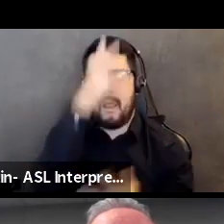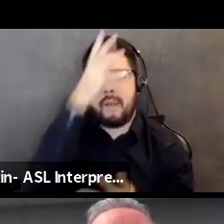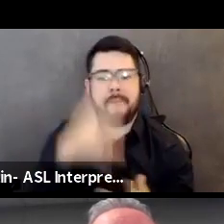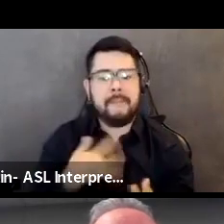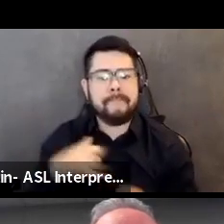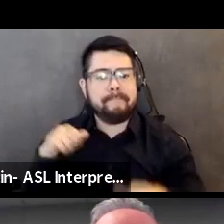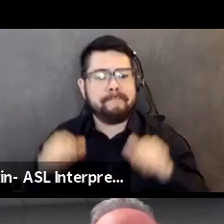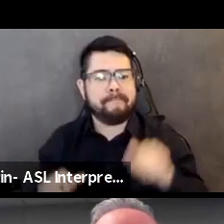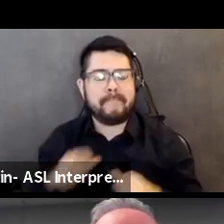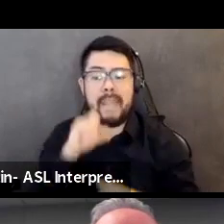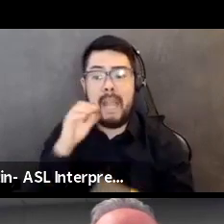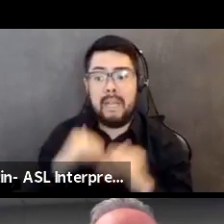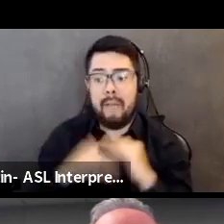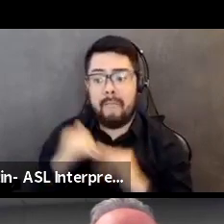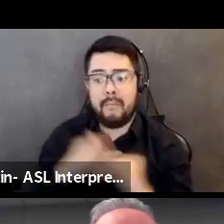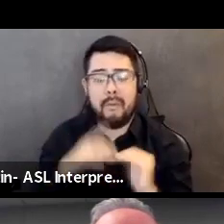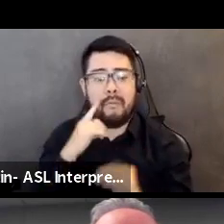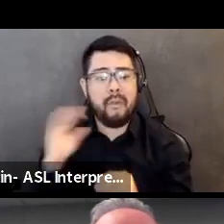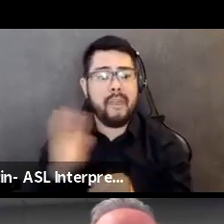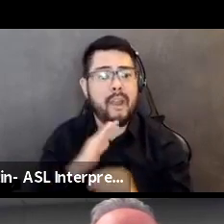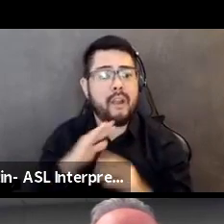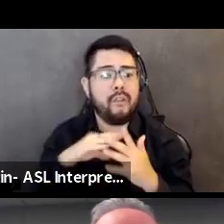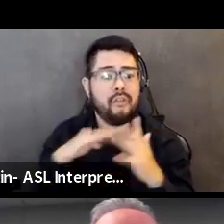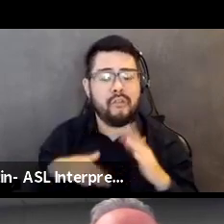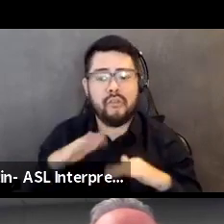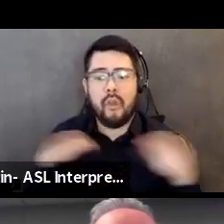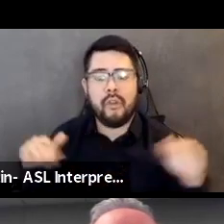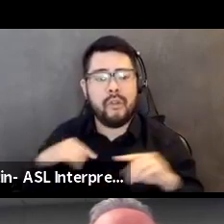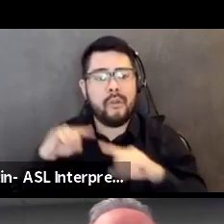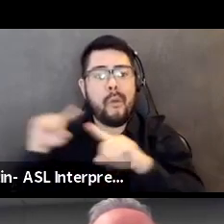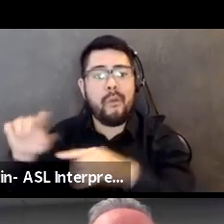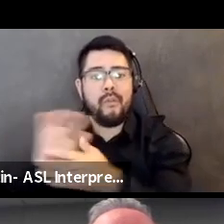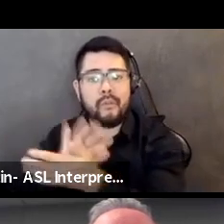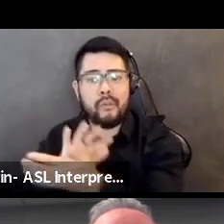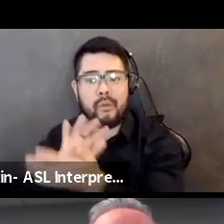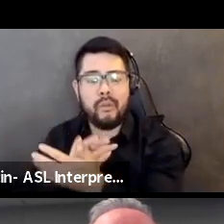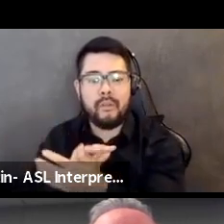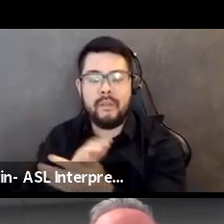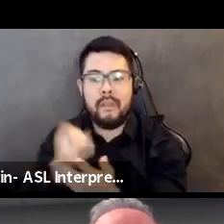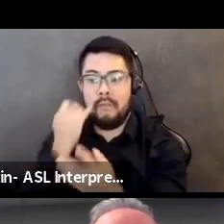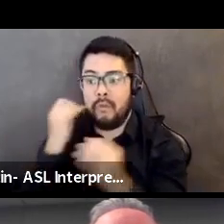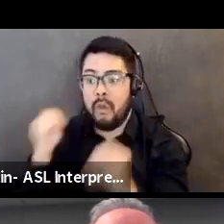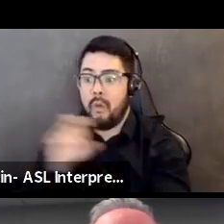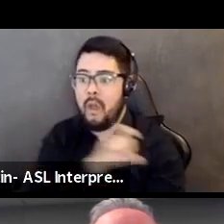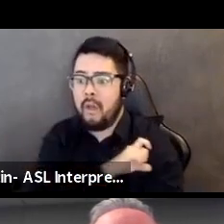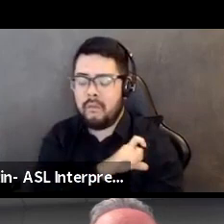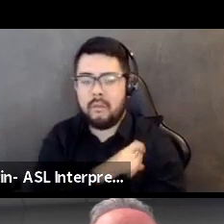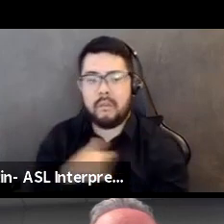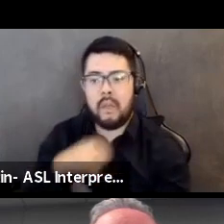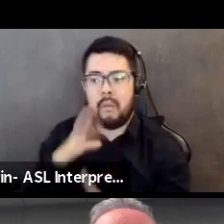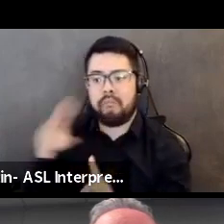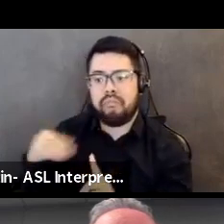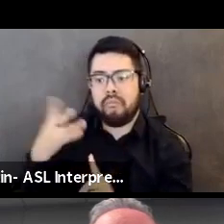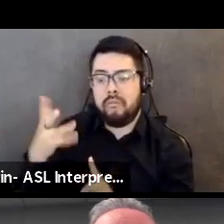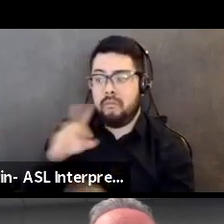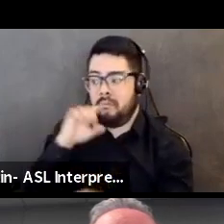uh allowing their children in and around their schools without officers i'm going to give you testimony of a school that